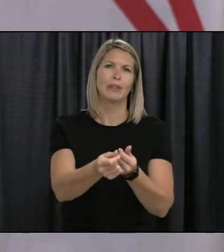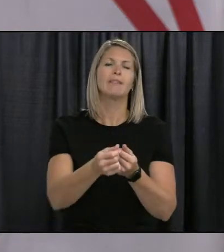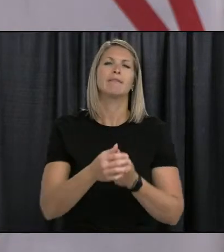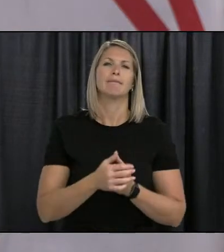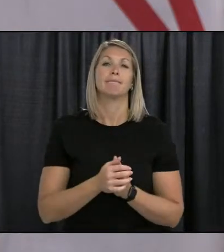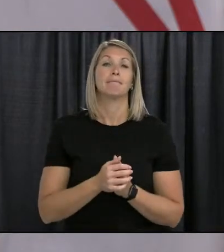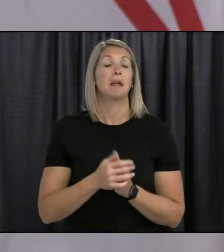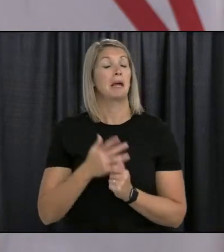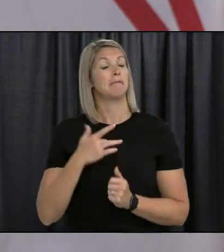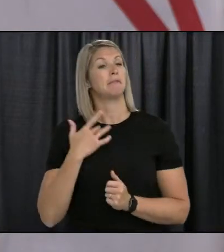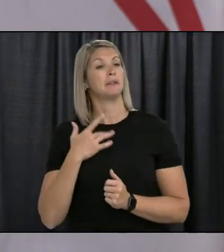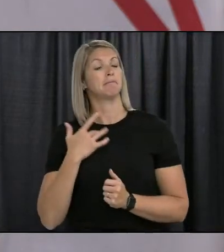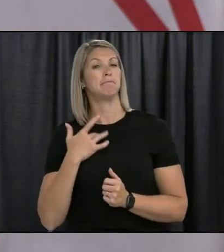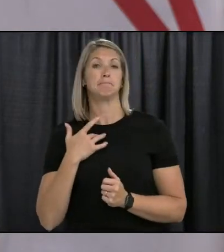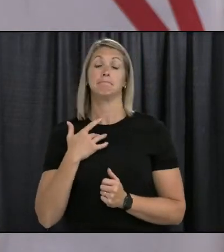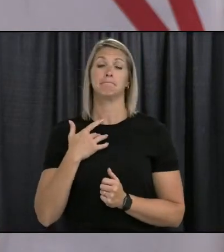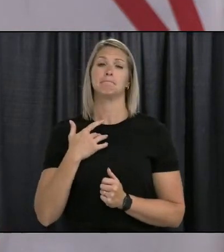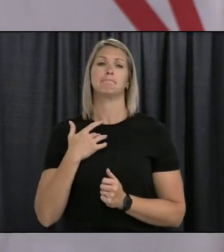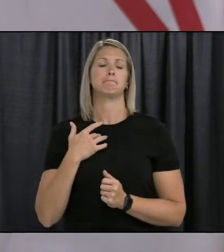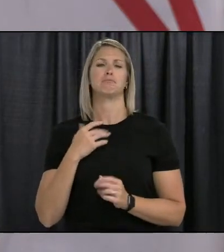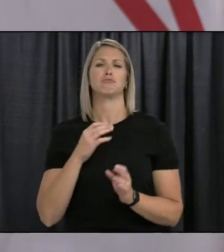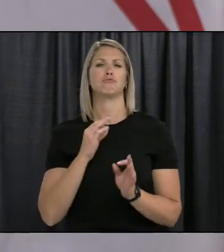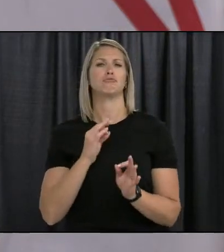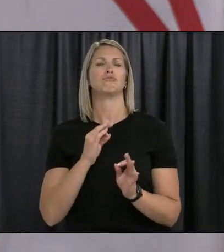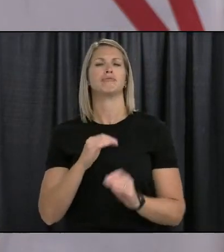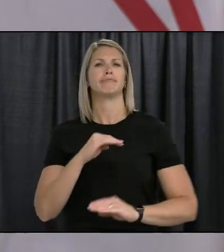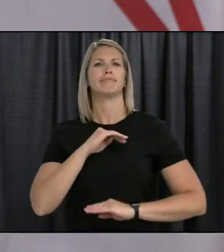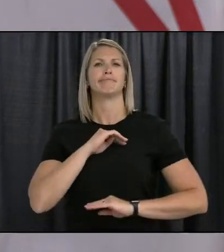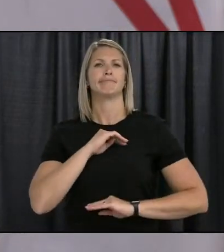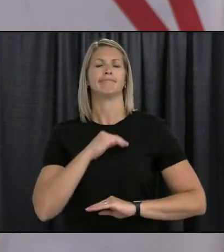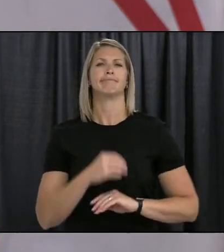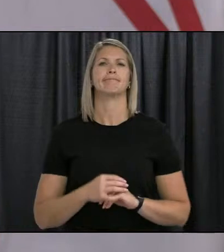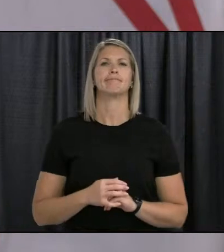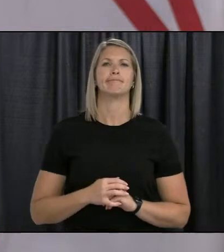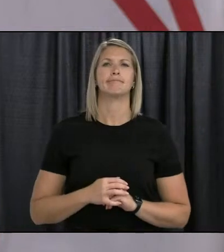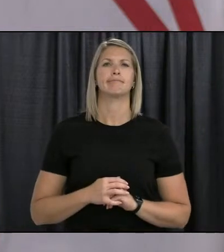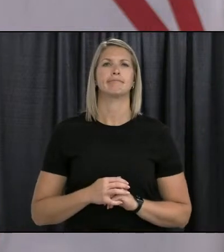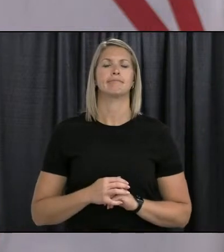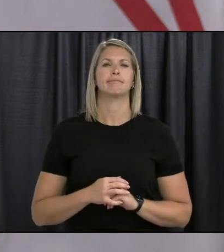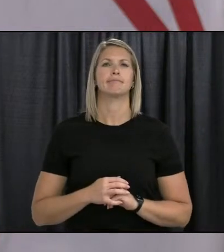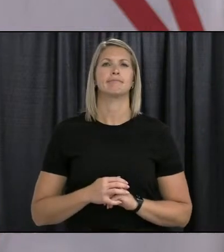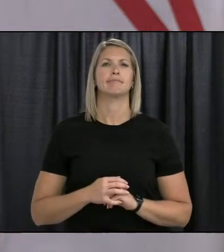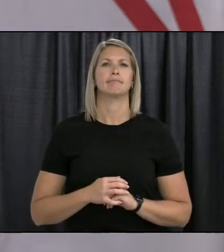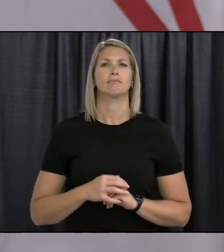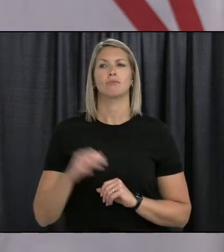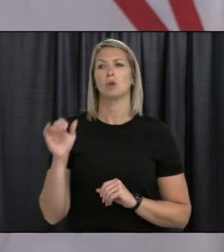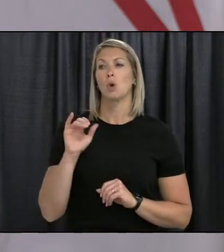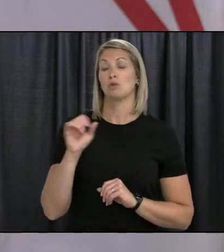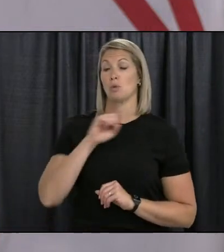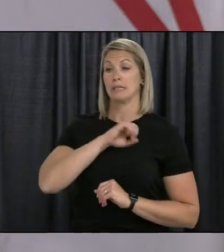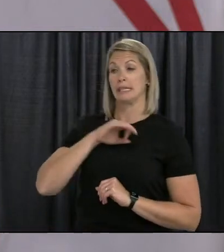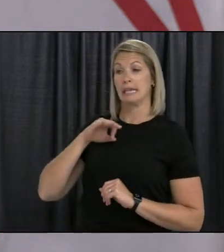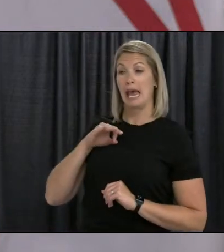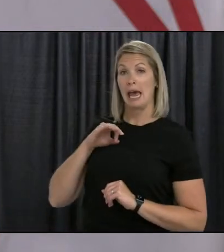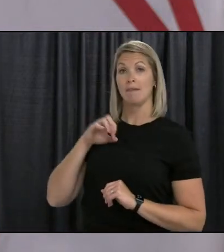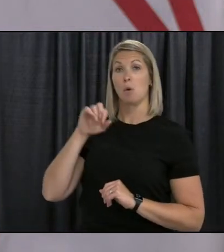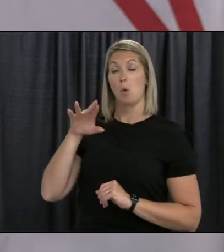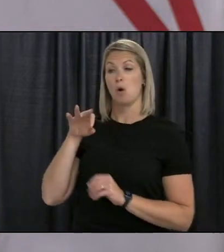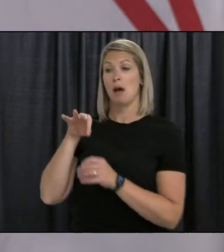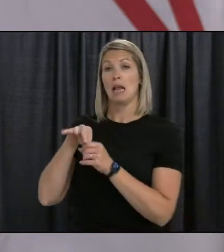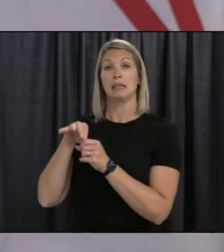I feel that measures have been put in place. And what about for the candidates and their staff when they're